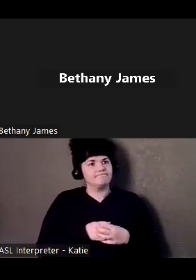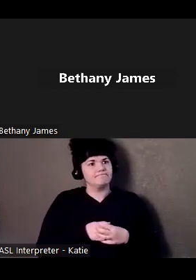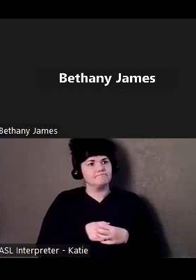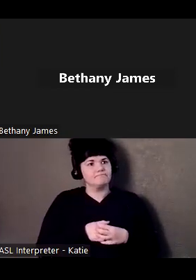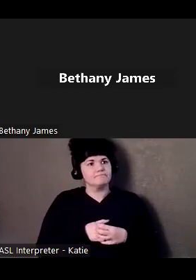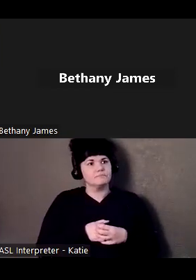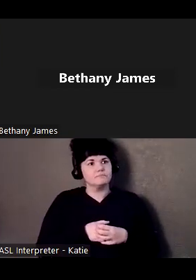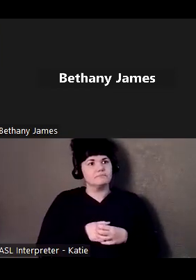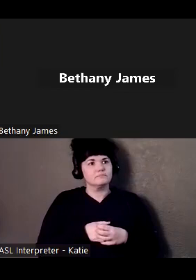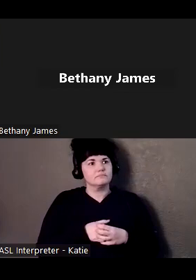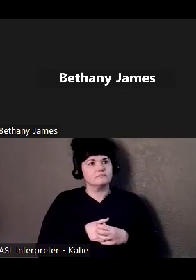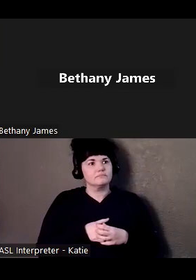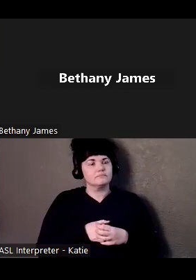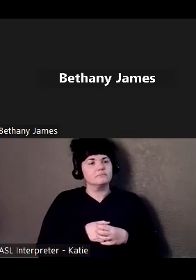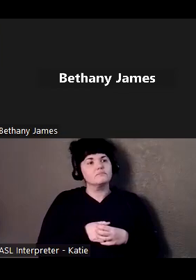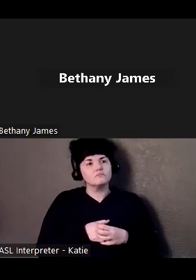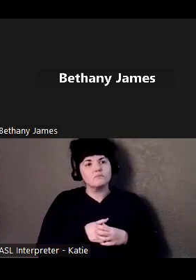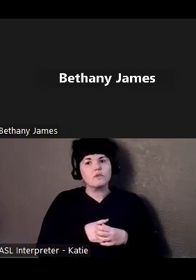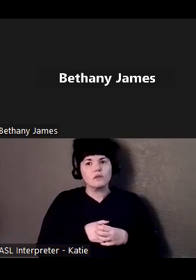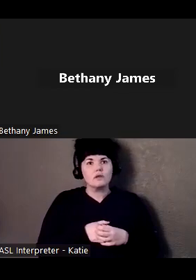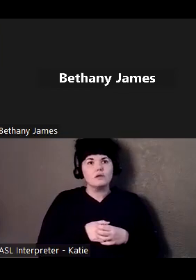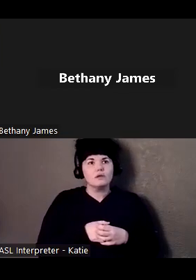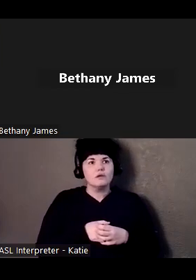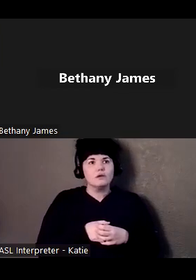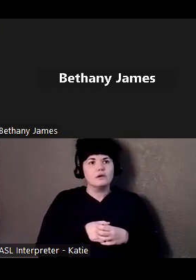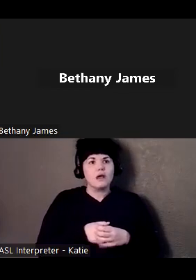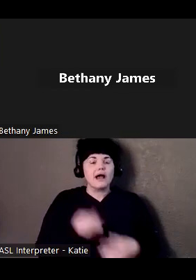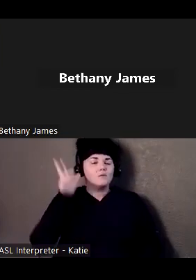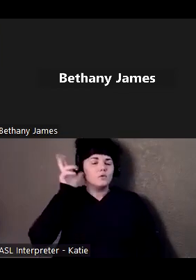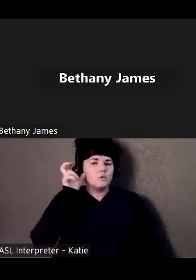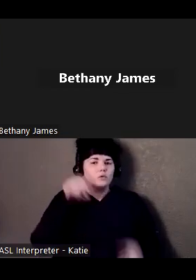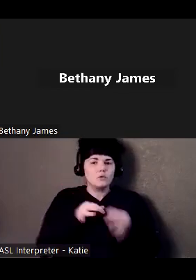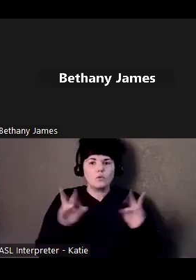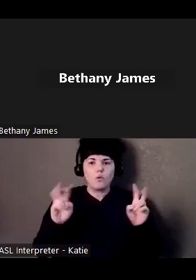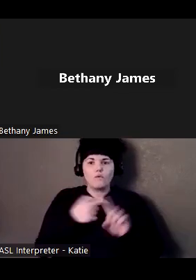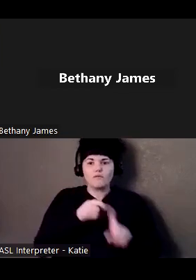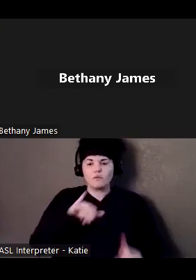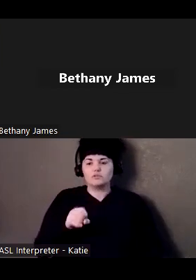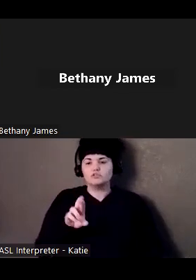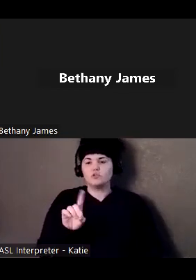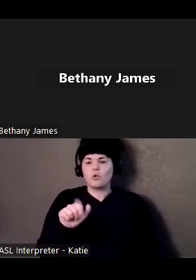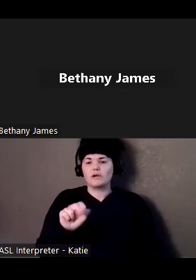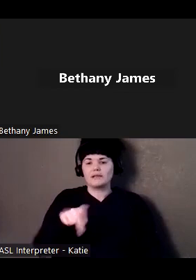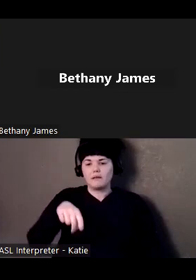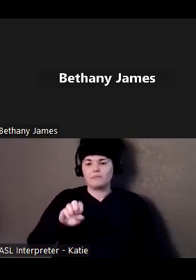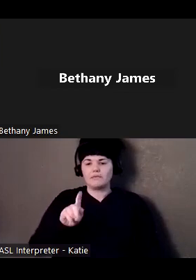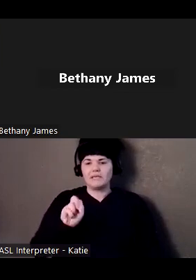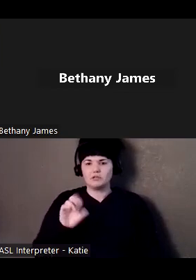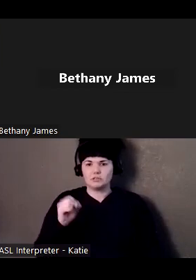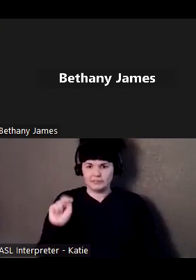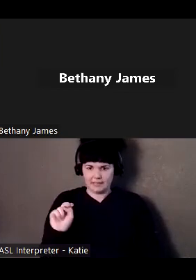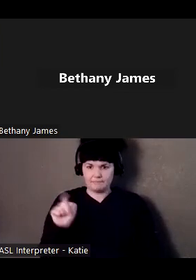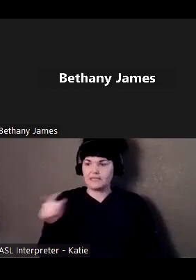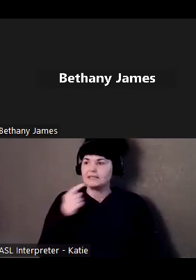hold after I've heard it was a quote from Jordan Peterson. And he essentially says, it's not